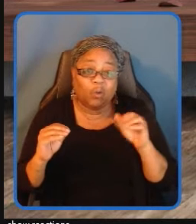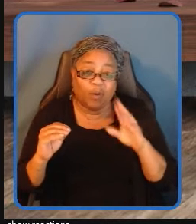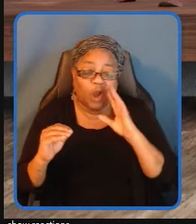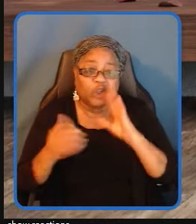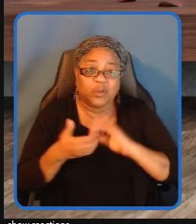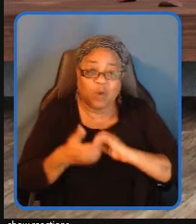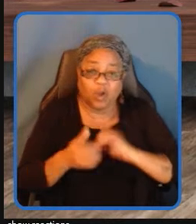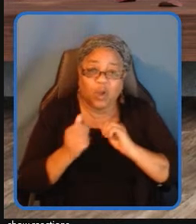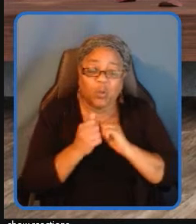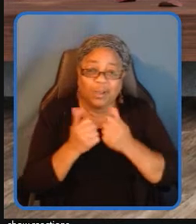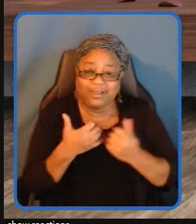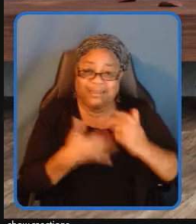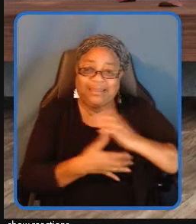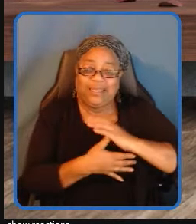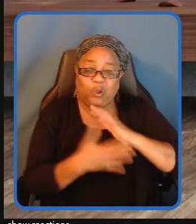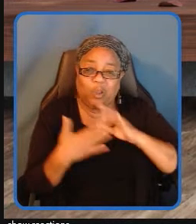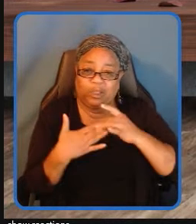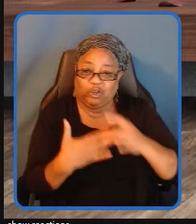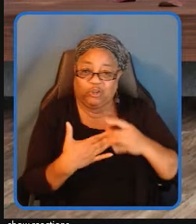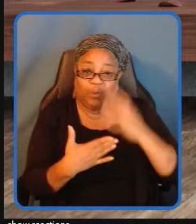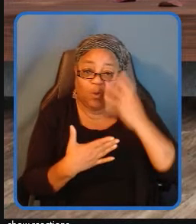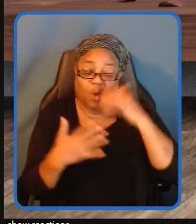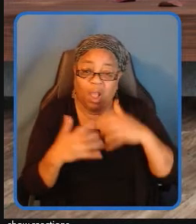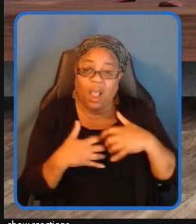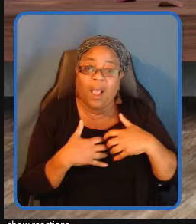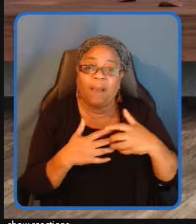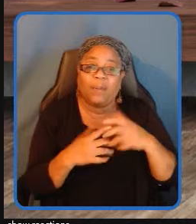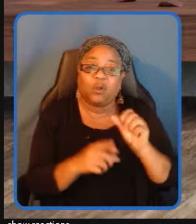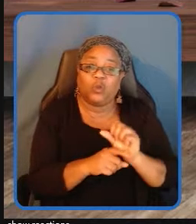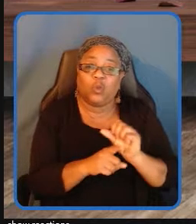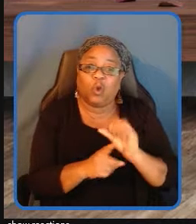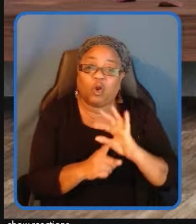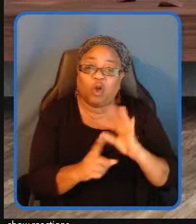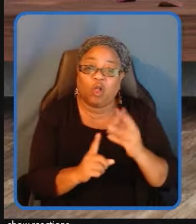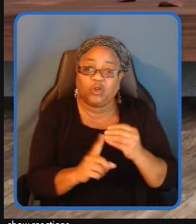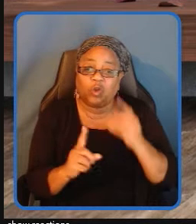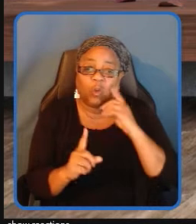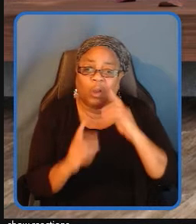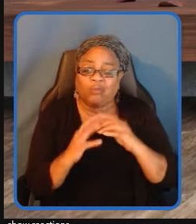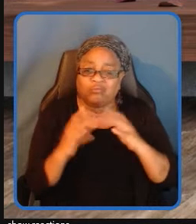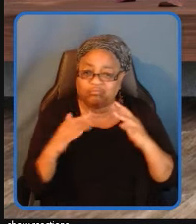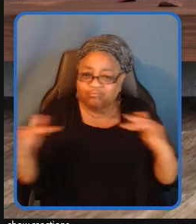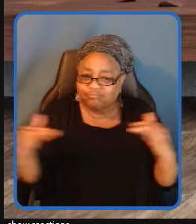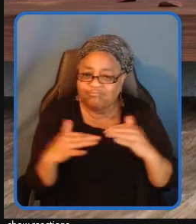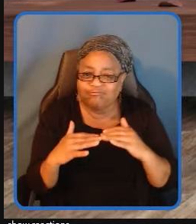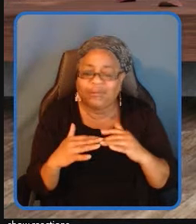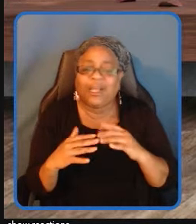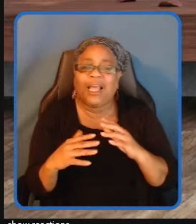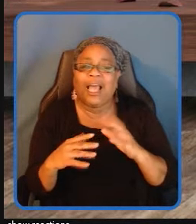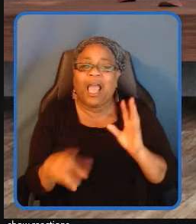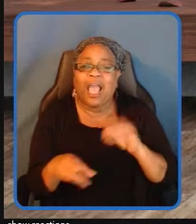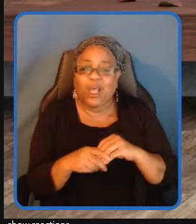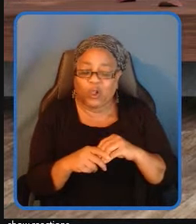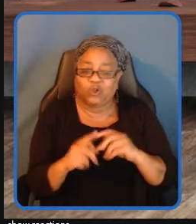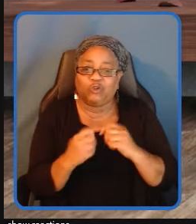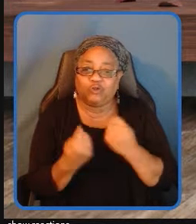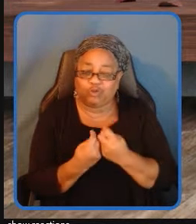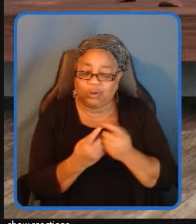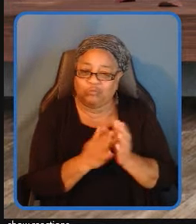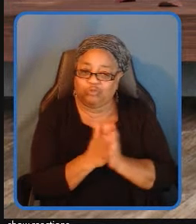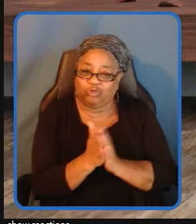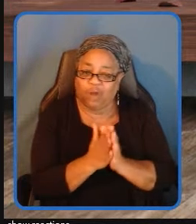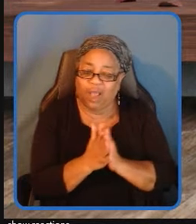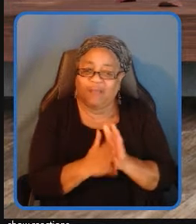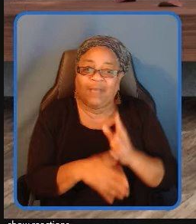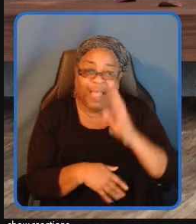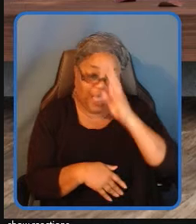senior leadership to build a work culture where radically diverse and inclusive teams drive innovation, accelerate